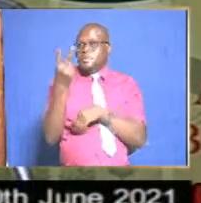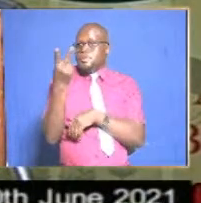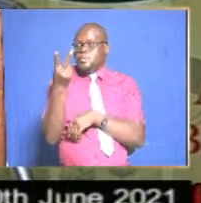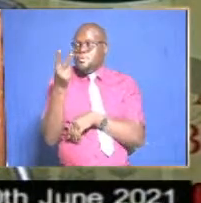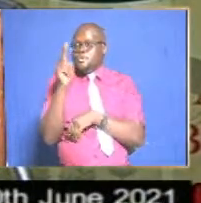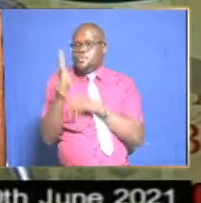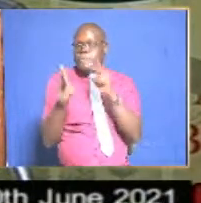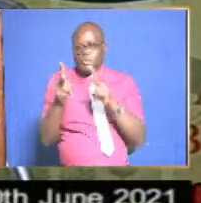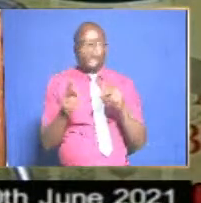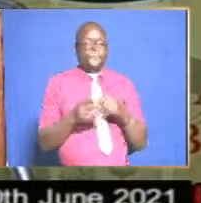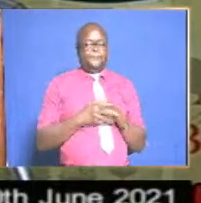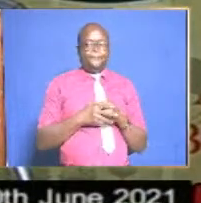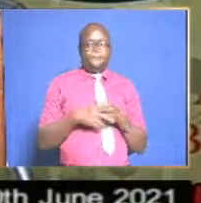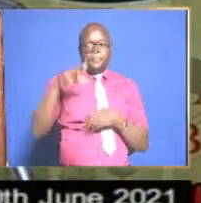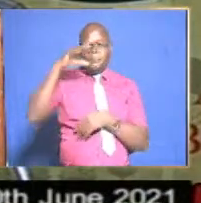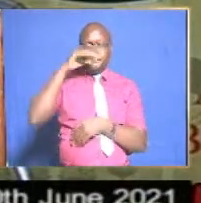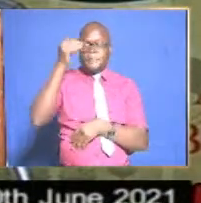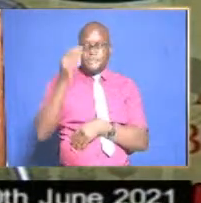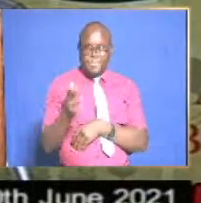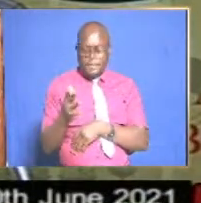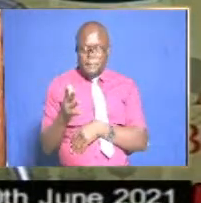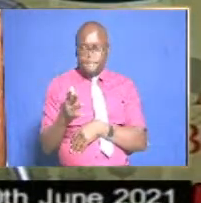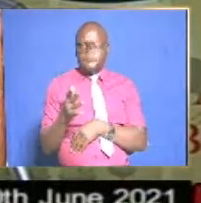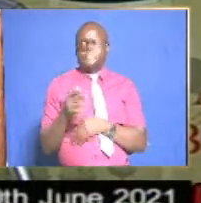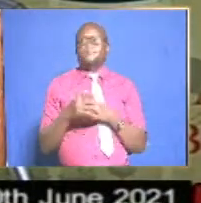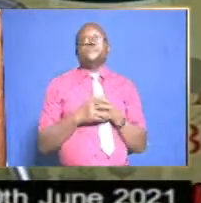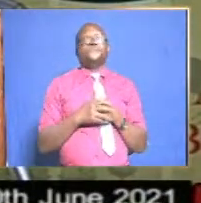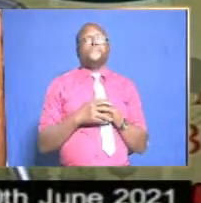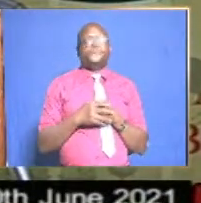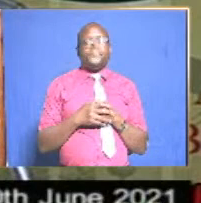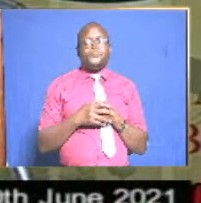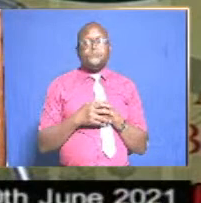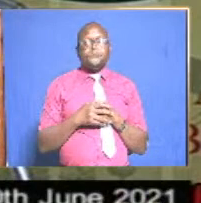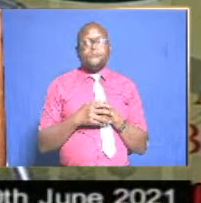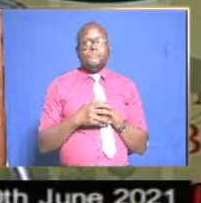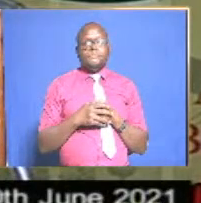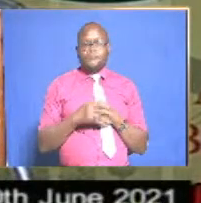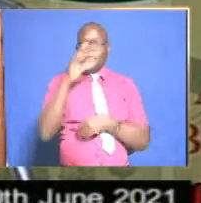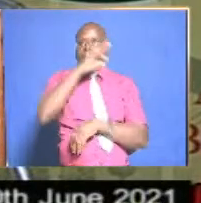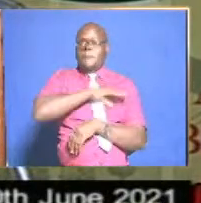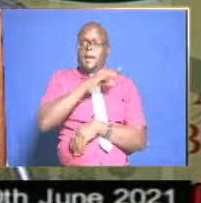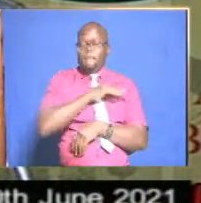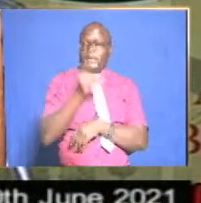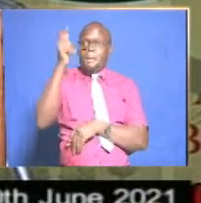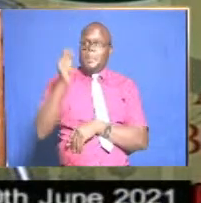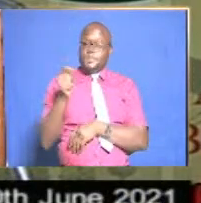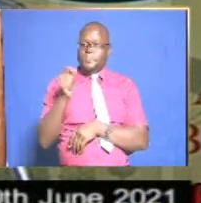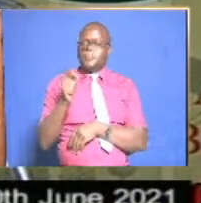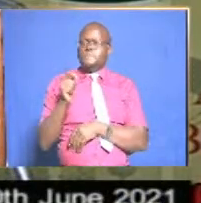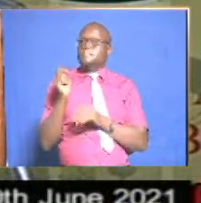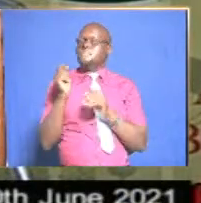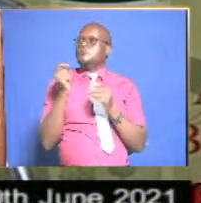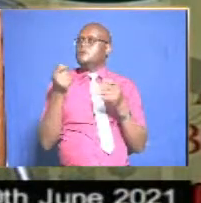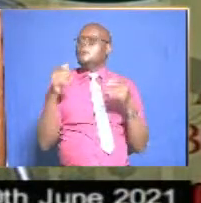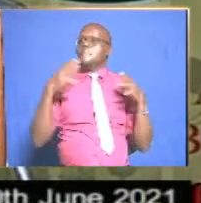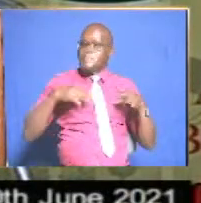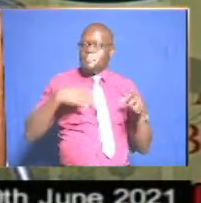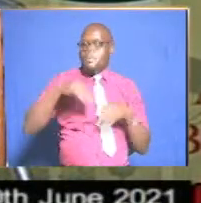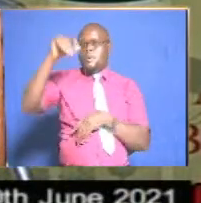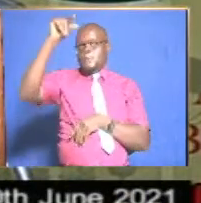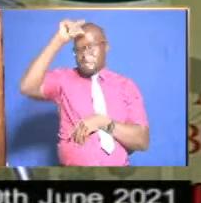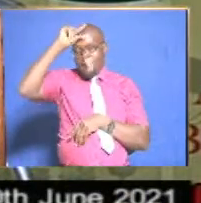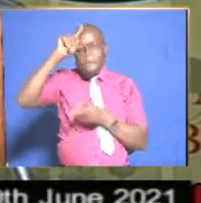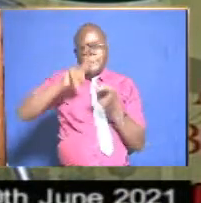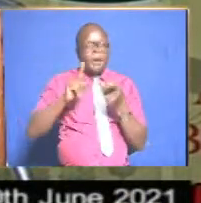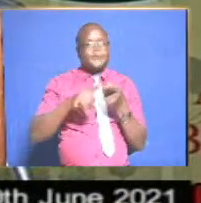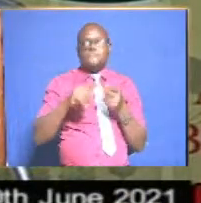June 2022. Mr. Speaker, the defined benefit pension scheme for civil servants, teachers and disciplined